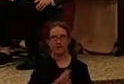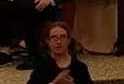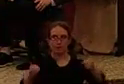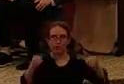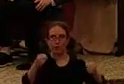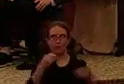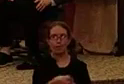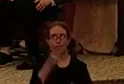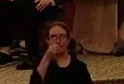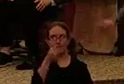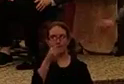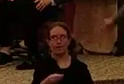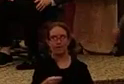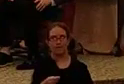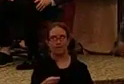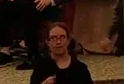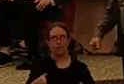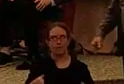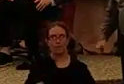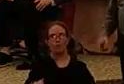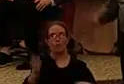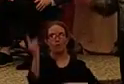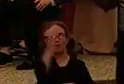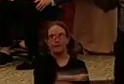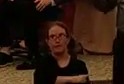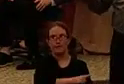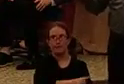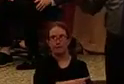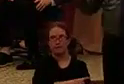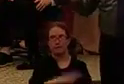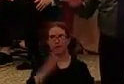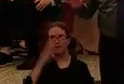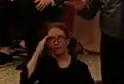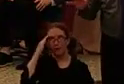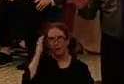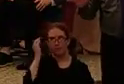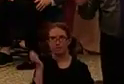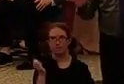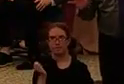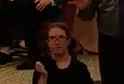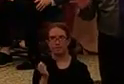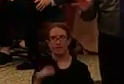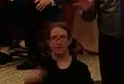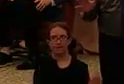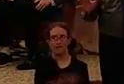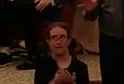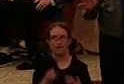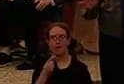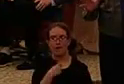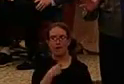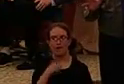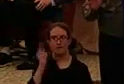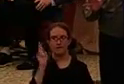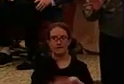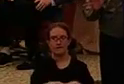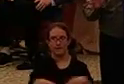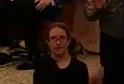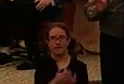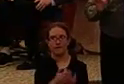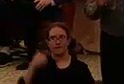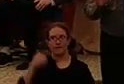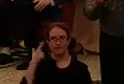car you can buy on the road today. And he said, you know what? He said, here I am. I'm sitting in here